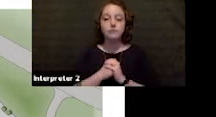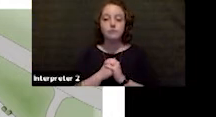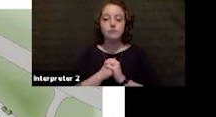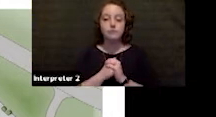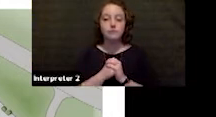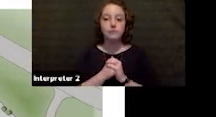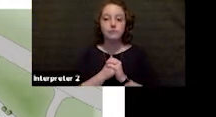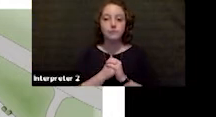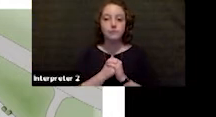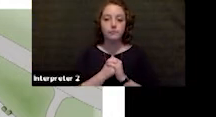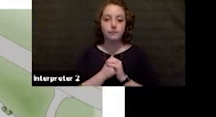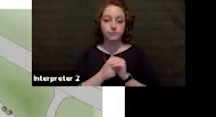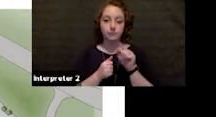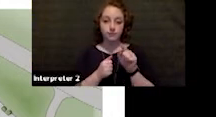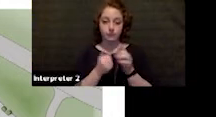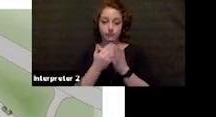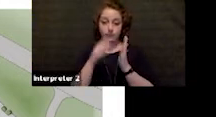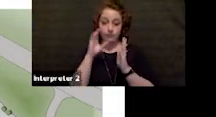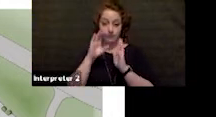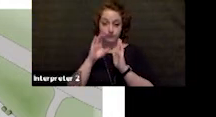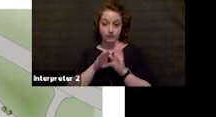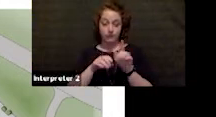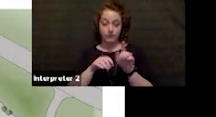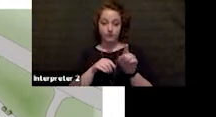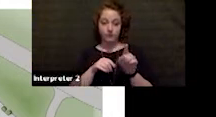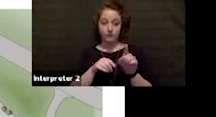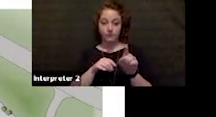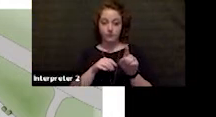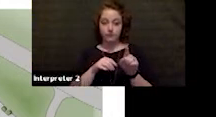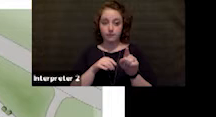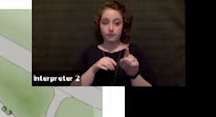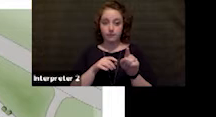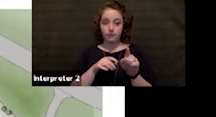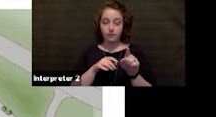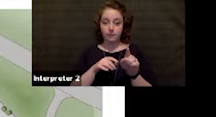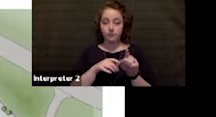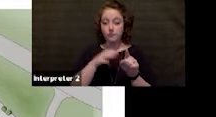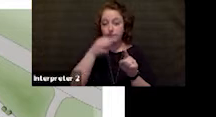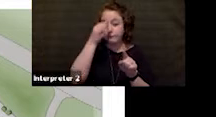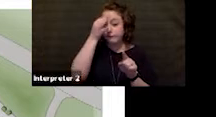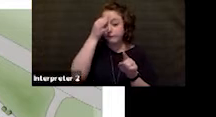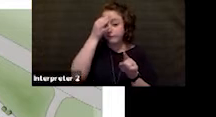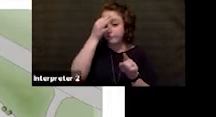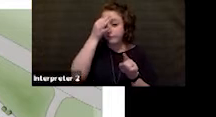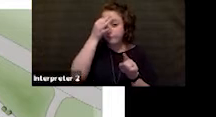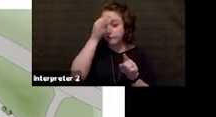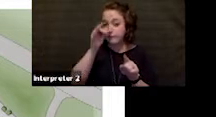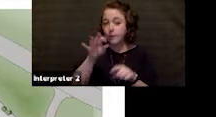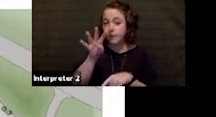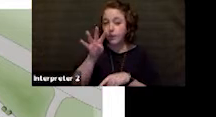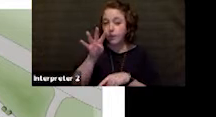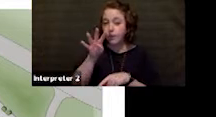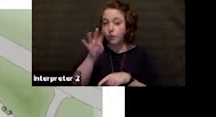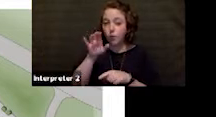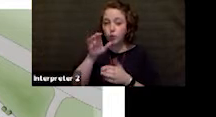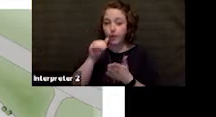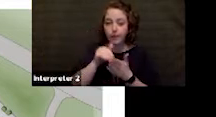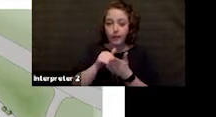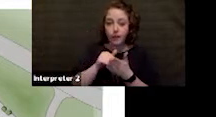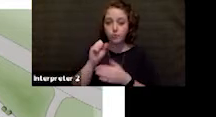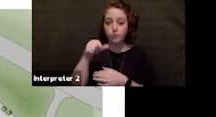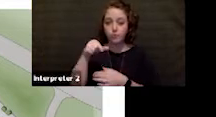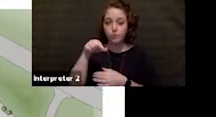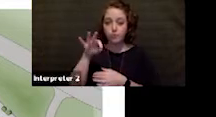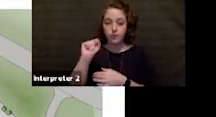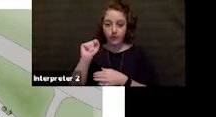of this facility. It was almost 400,000 square feet. It was on 80 acres, so lots of room